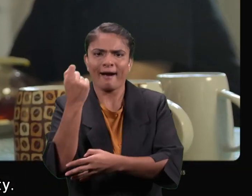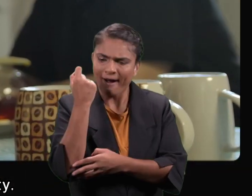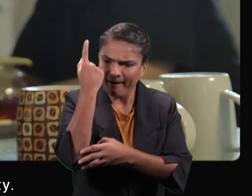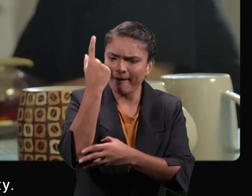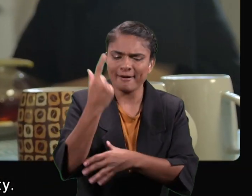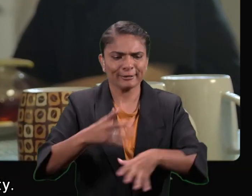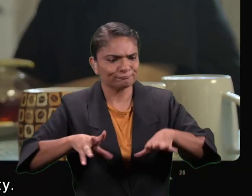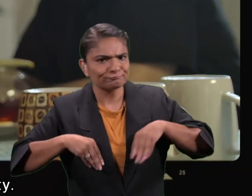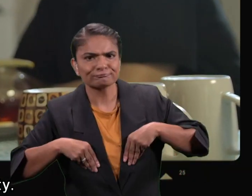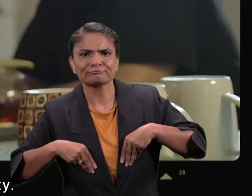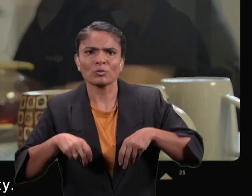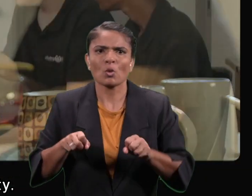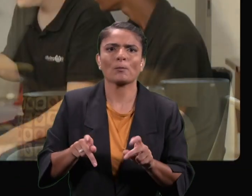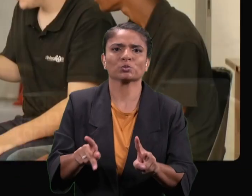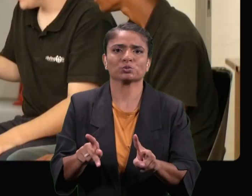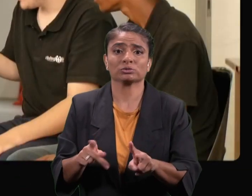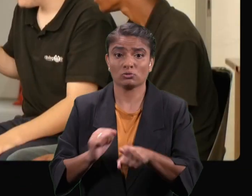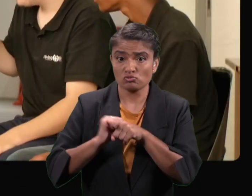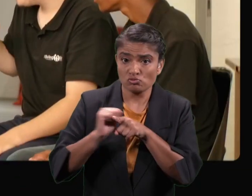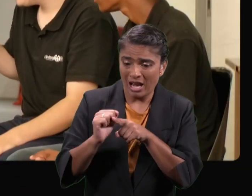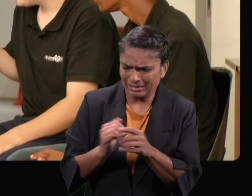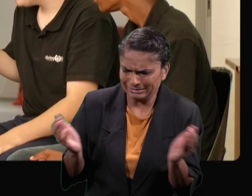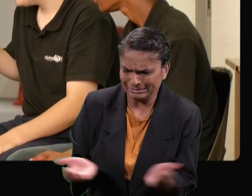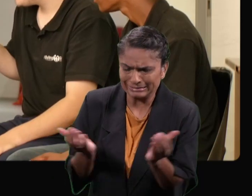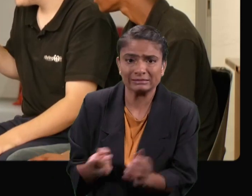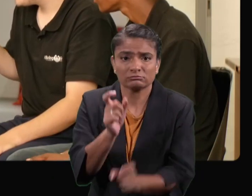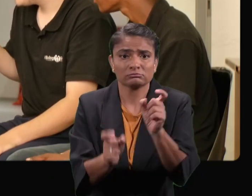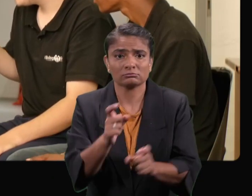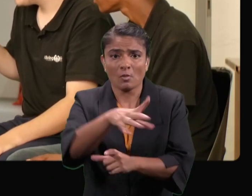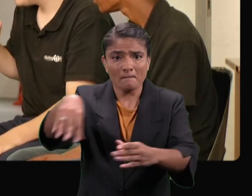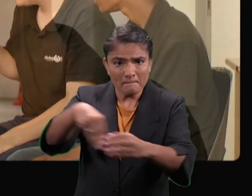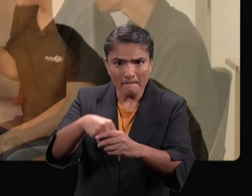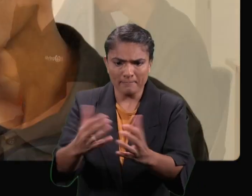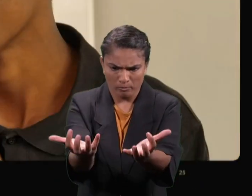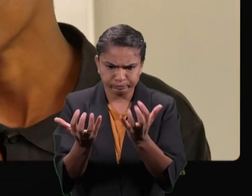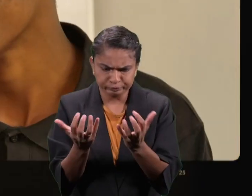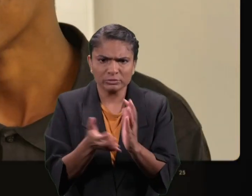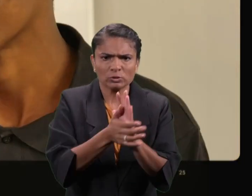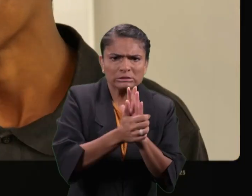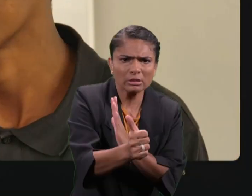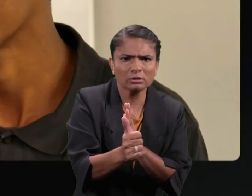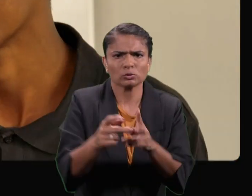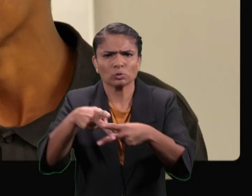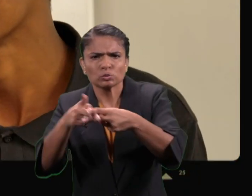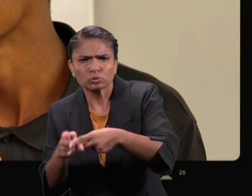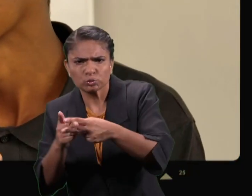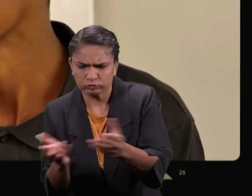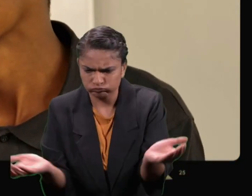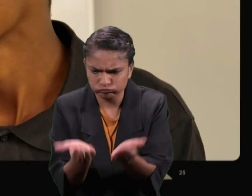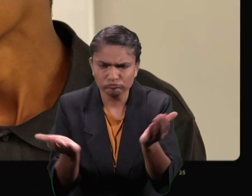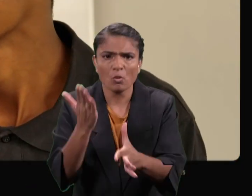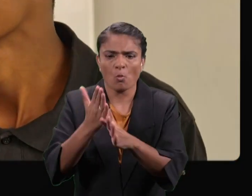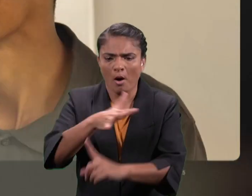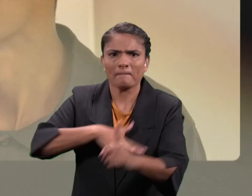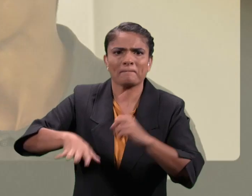understanding, acceptance, and possibility. Their training programs provide members with the tools and skills necessary to successfully enter the